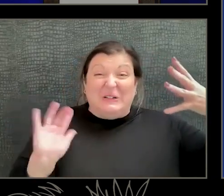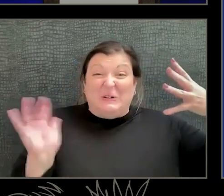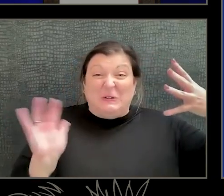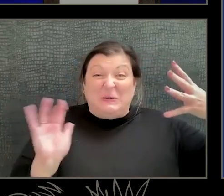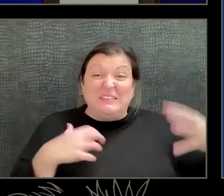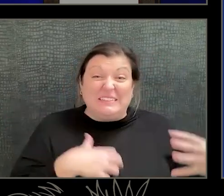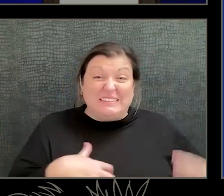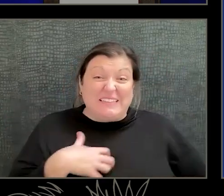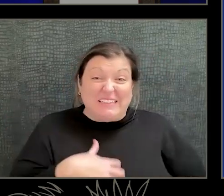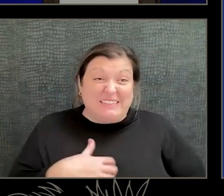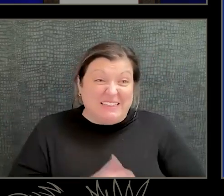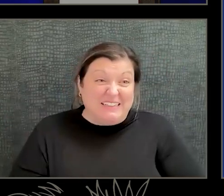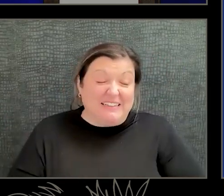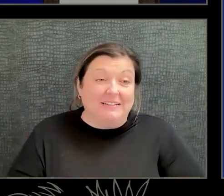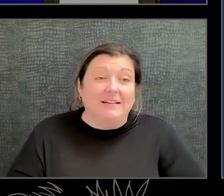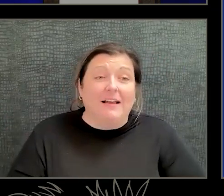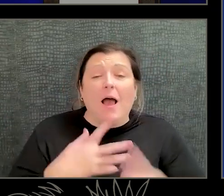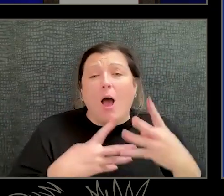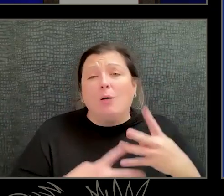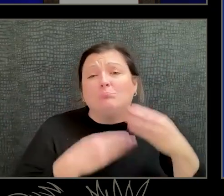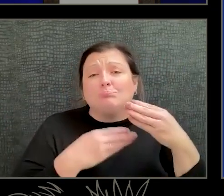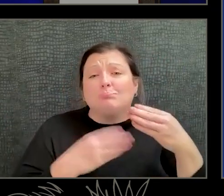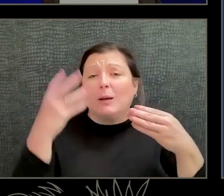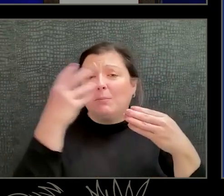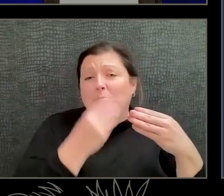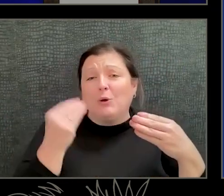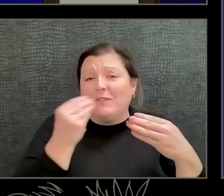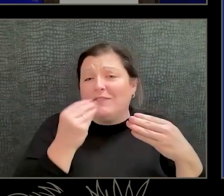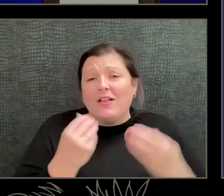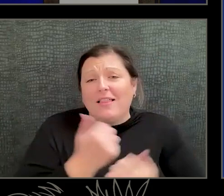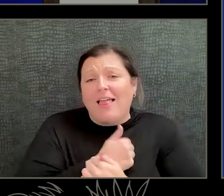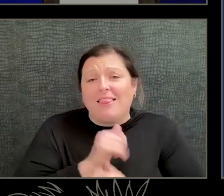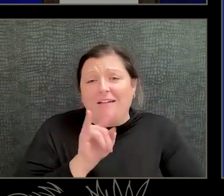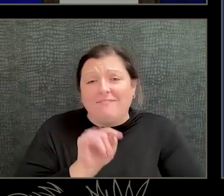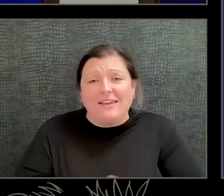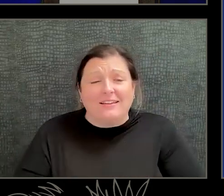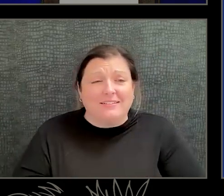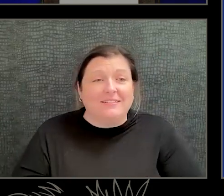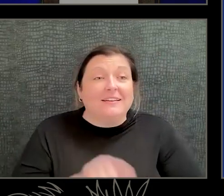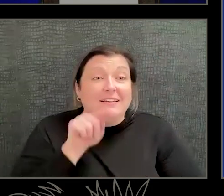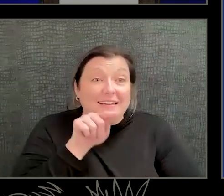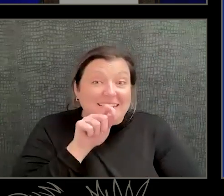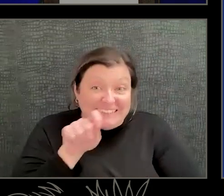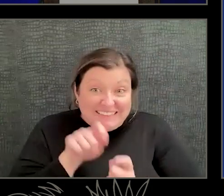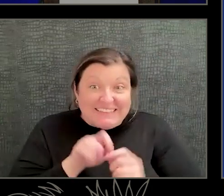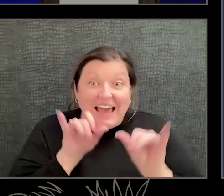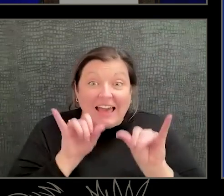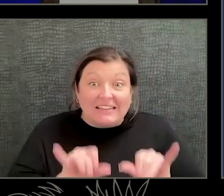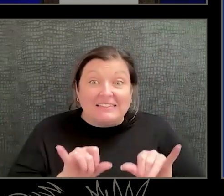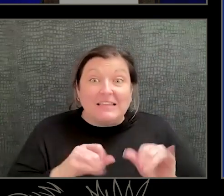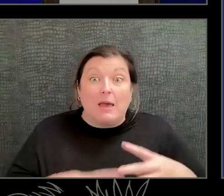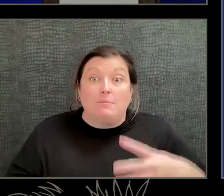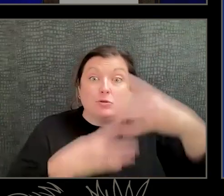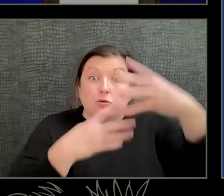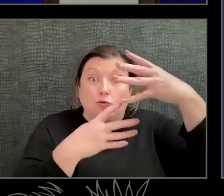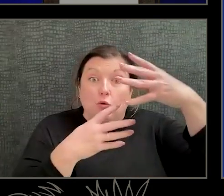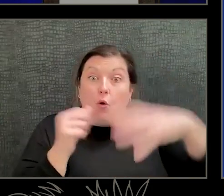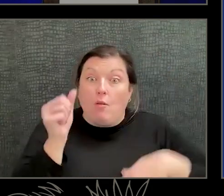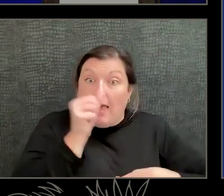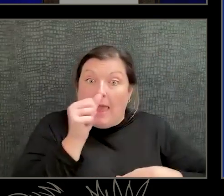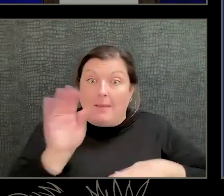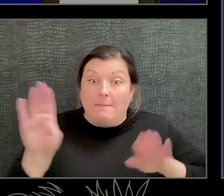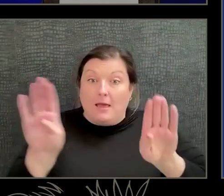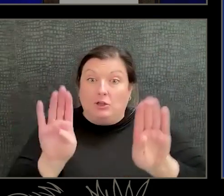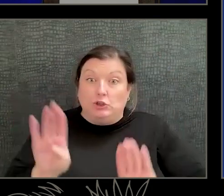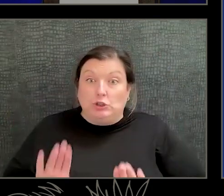Disgusting. Beautiful, love it. Okay, this is the exact same scroll animation that we just saw